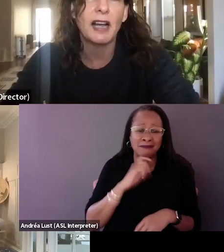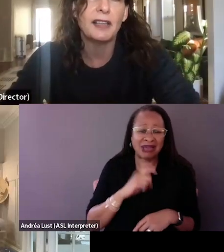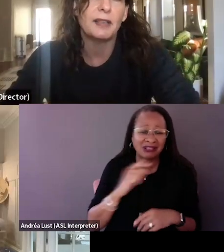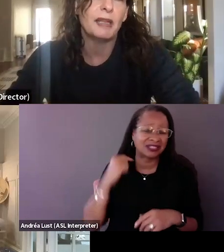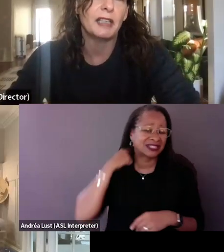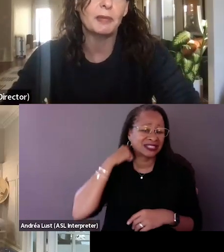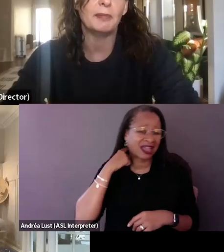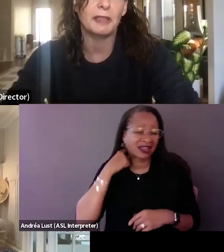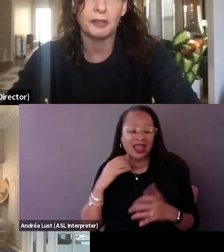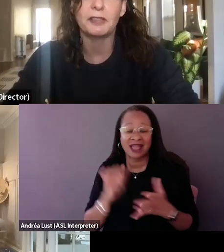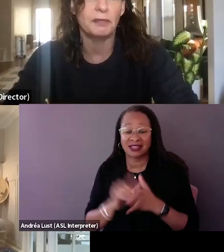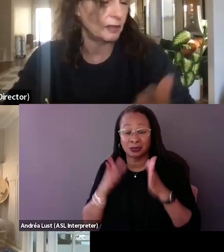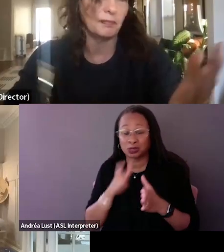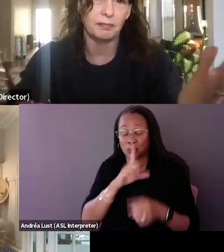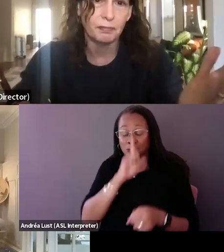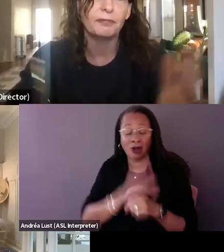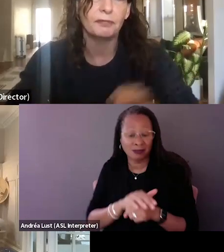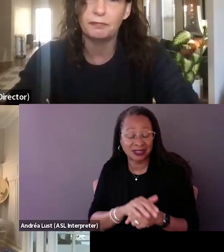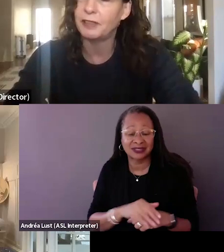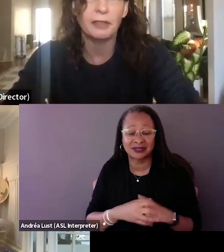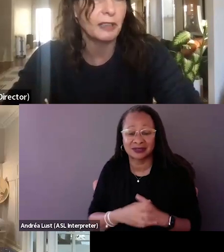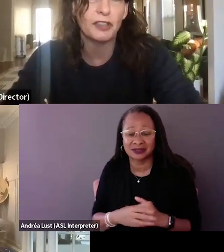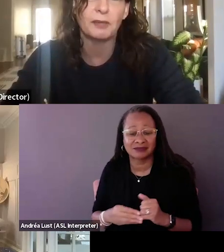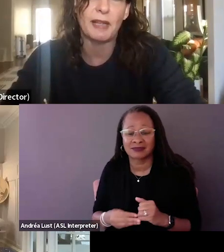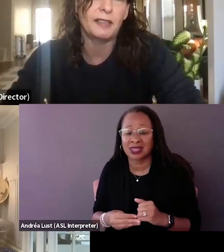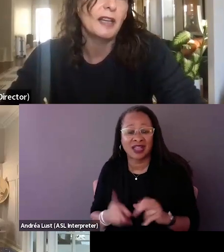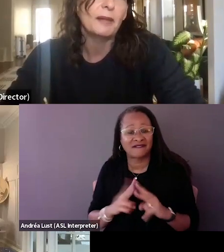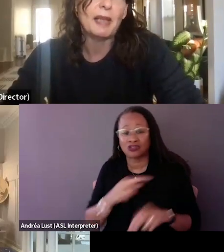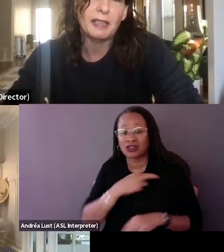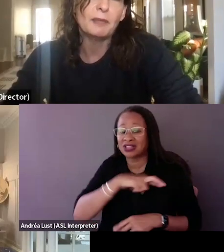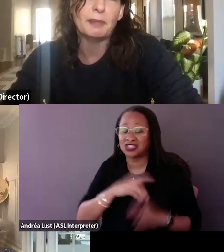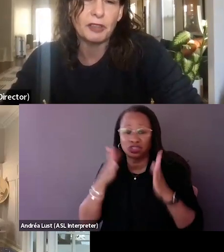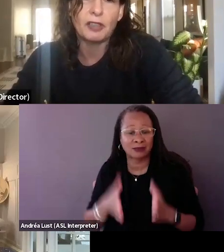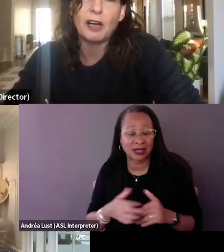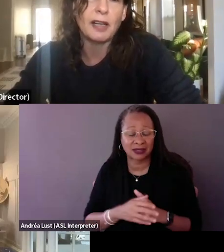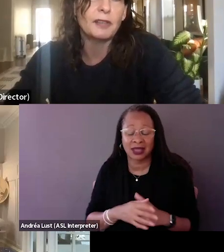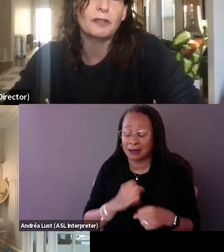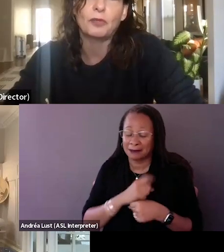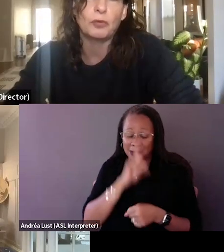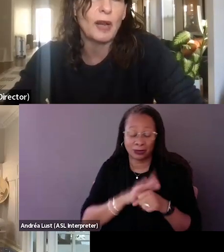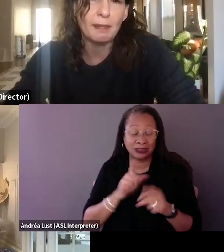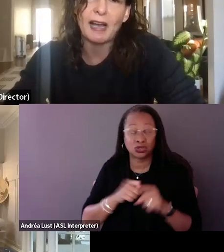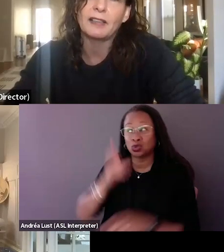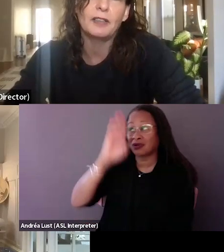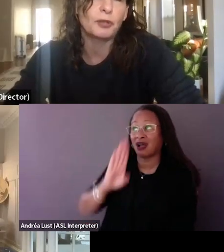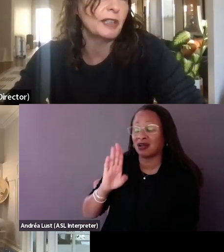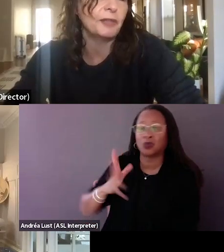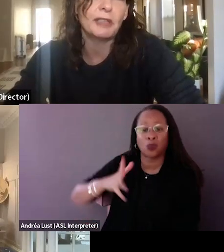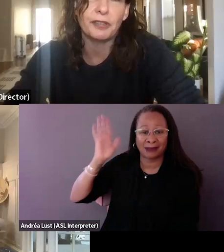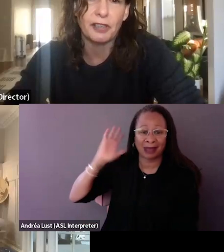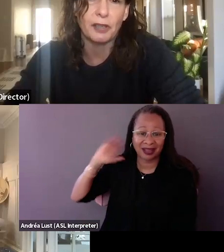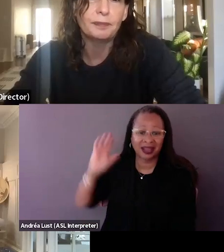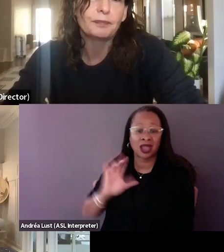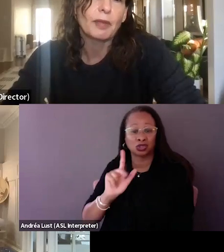this is a guy that made a commitment. He's a very religious man, made a commitment to God way back,